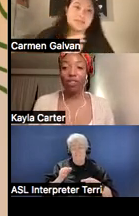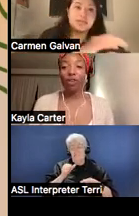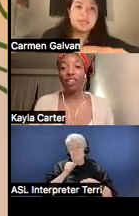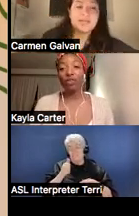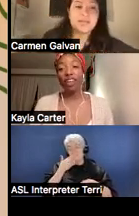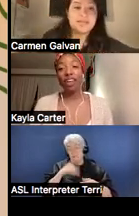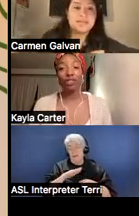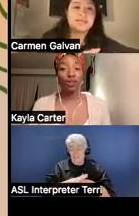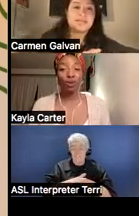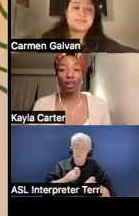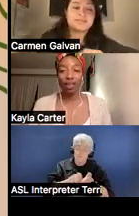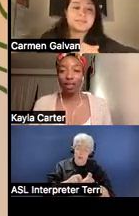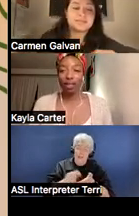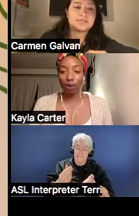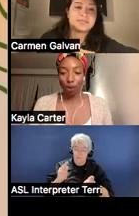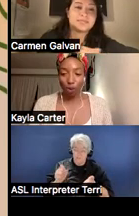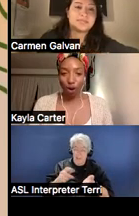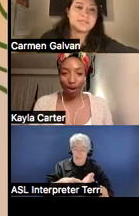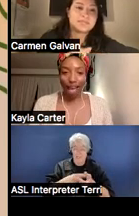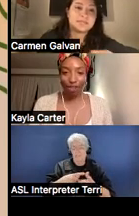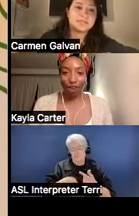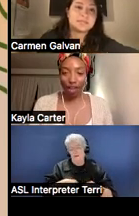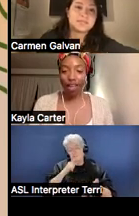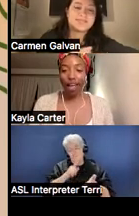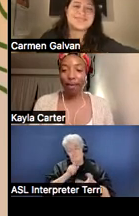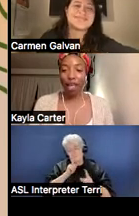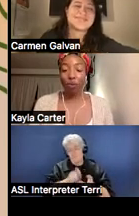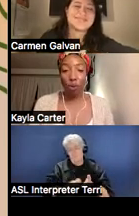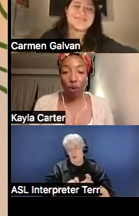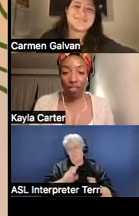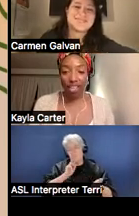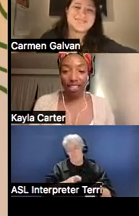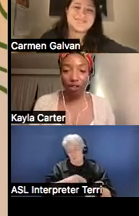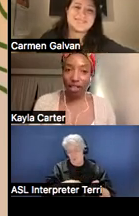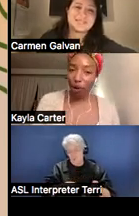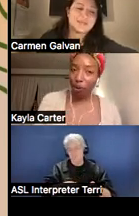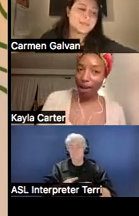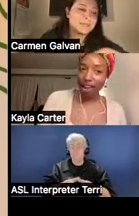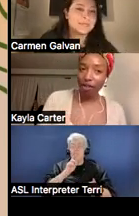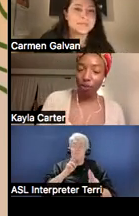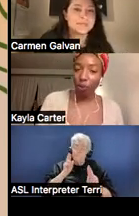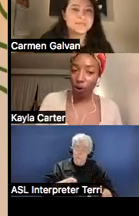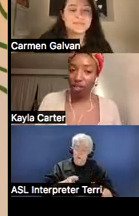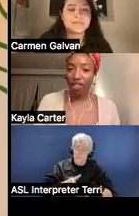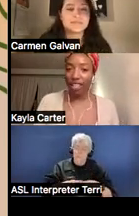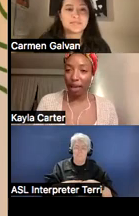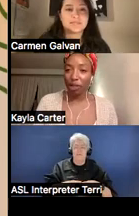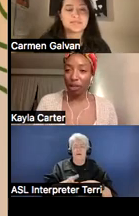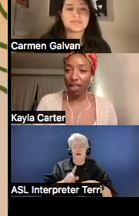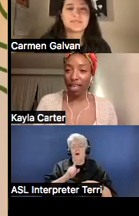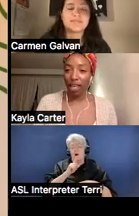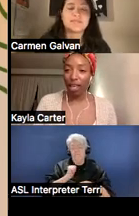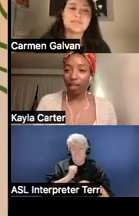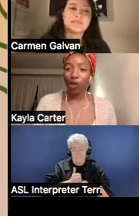to write the grant, you then have to do the report after it. And reports, as if grants weren't bad enough, reports are set up